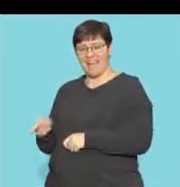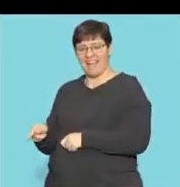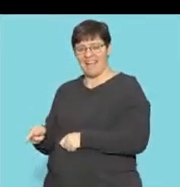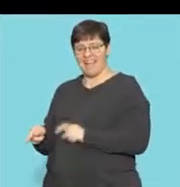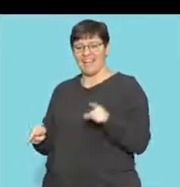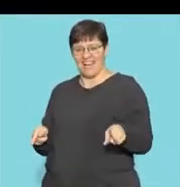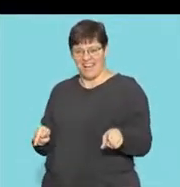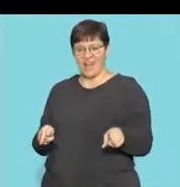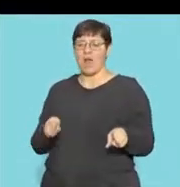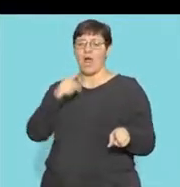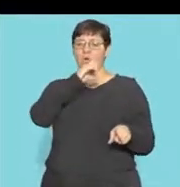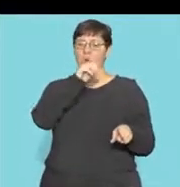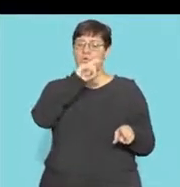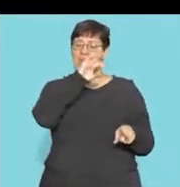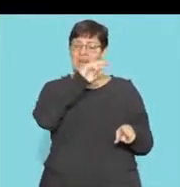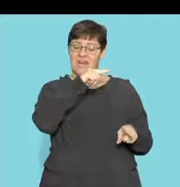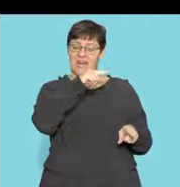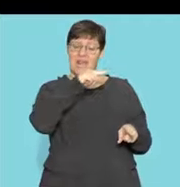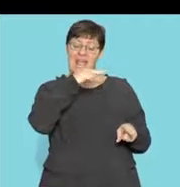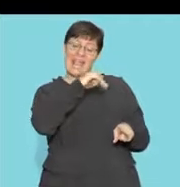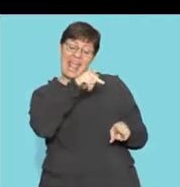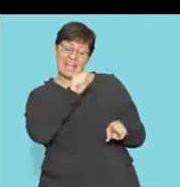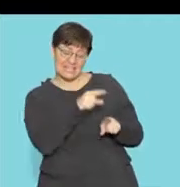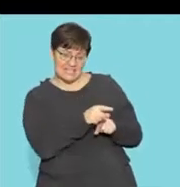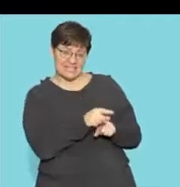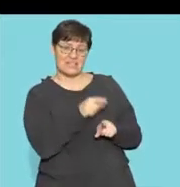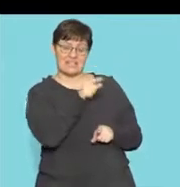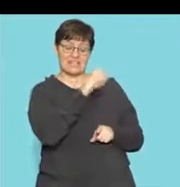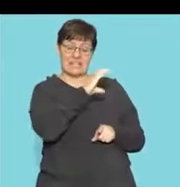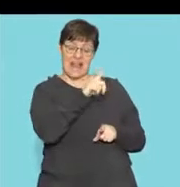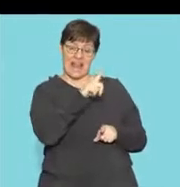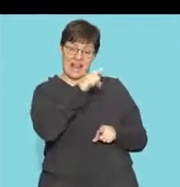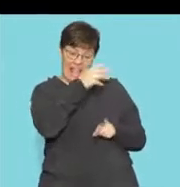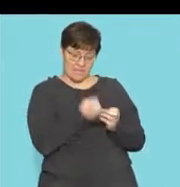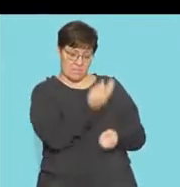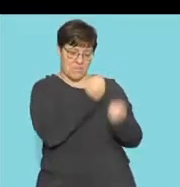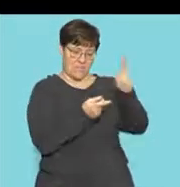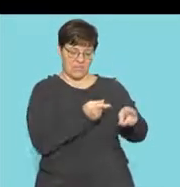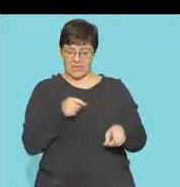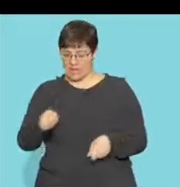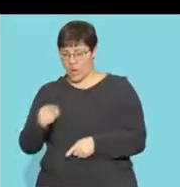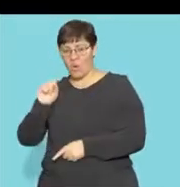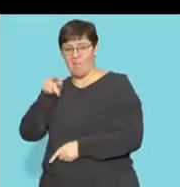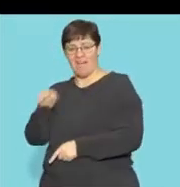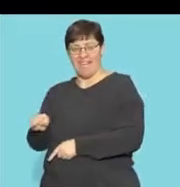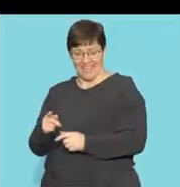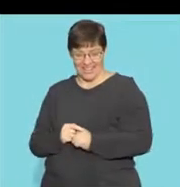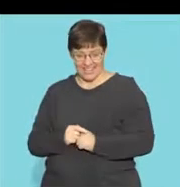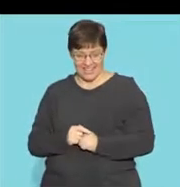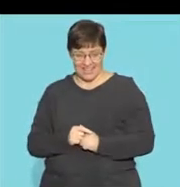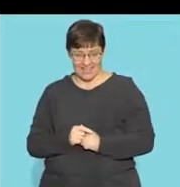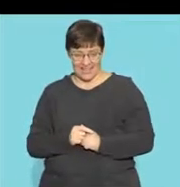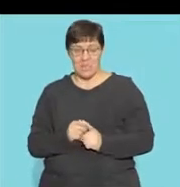and we get chlorine gas over here. So overall, those are the products of the reaction.